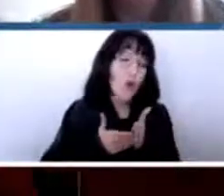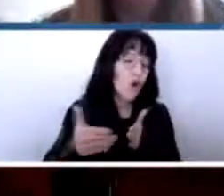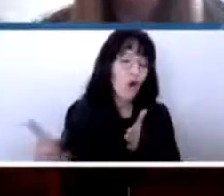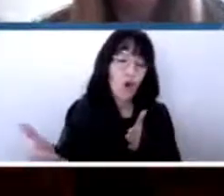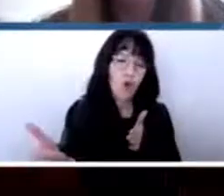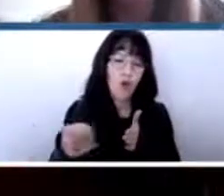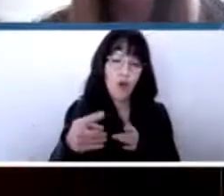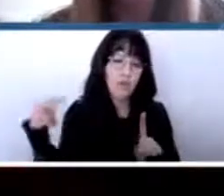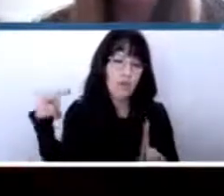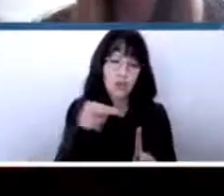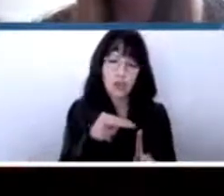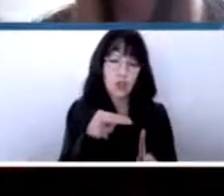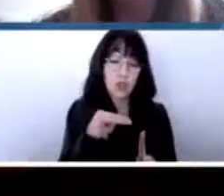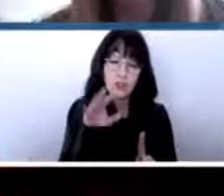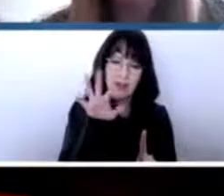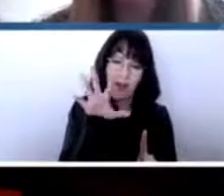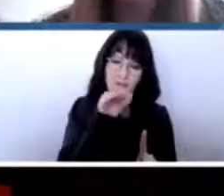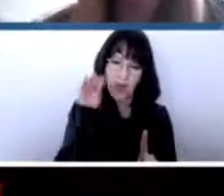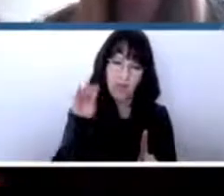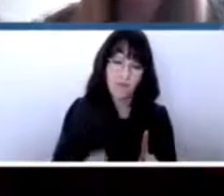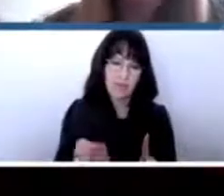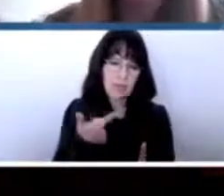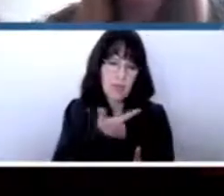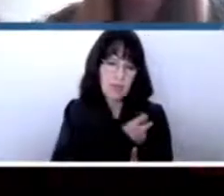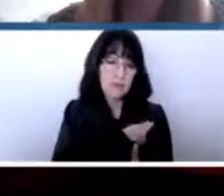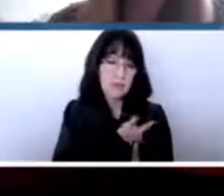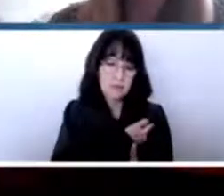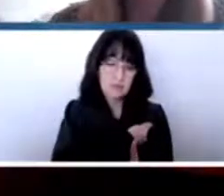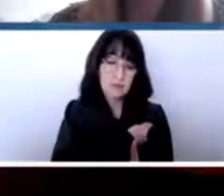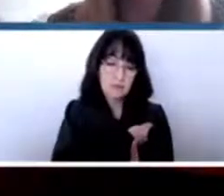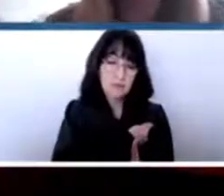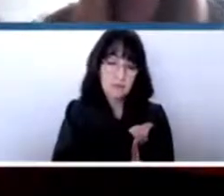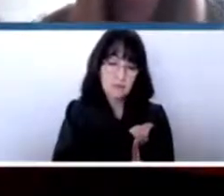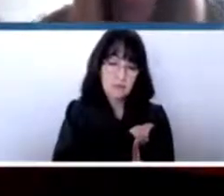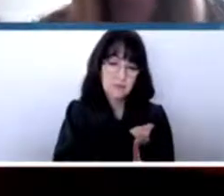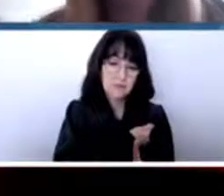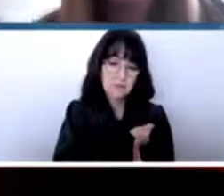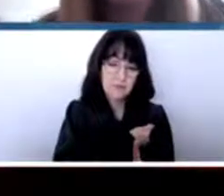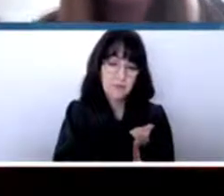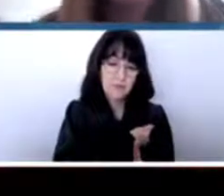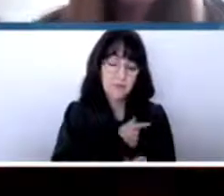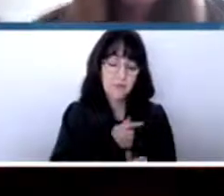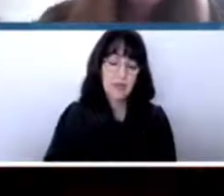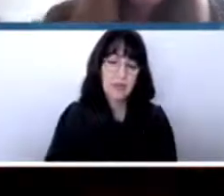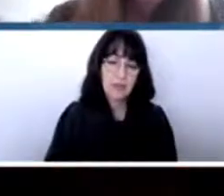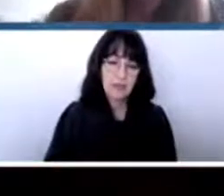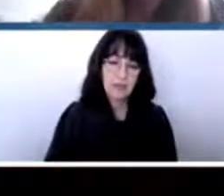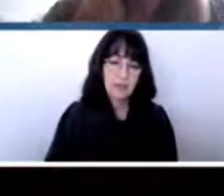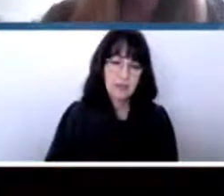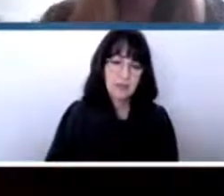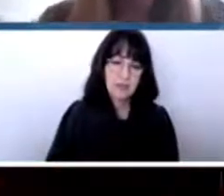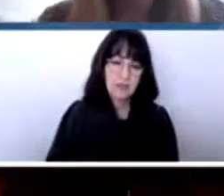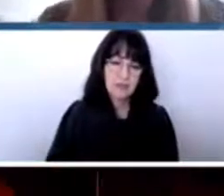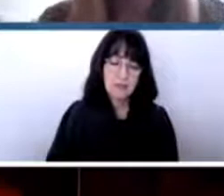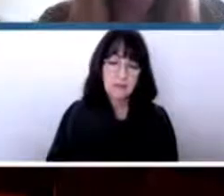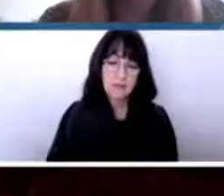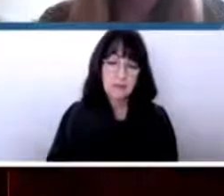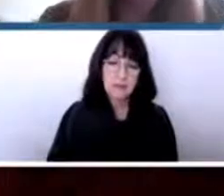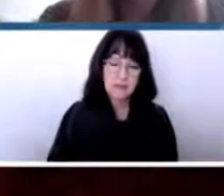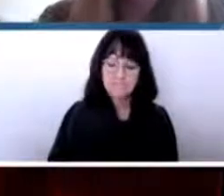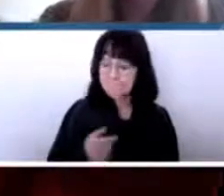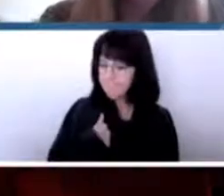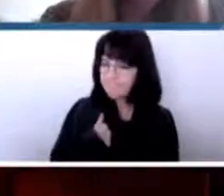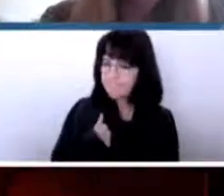like 95% or above before you can really get an infection under control. I think